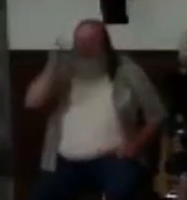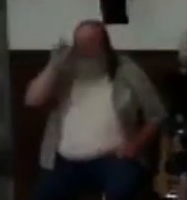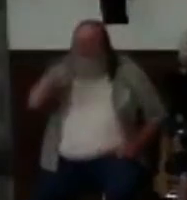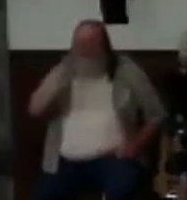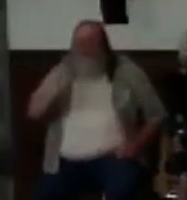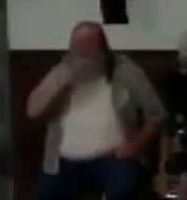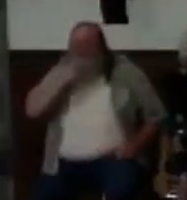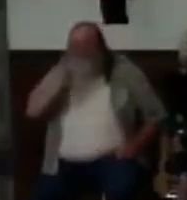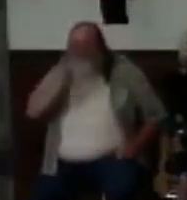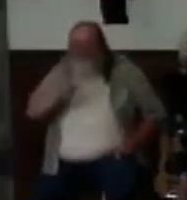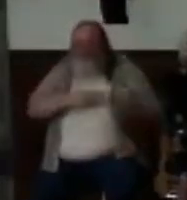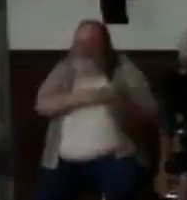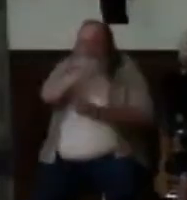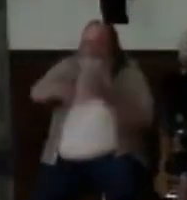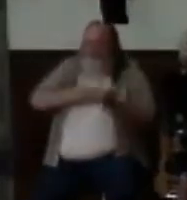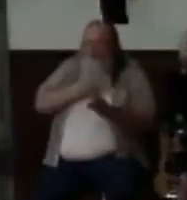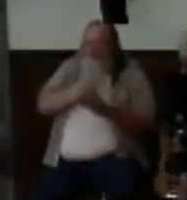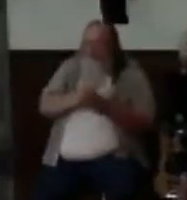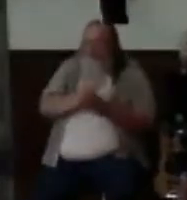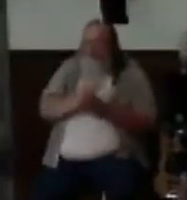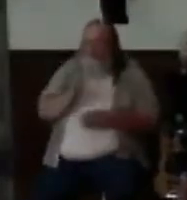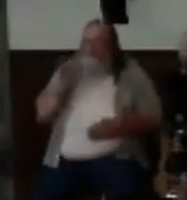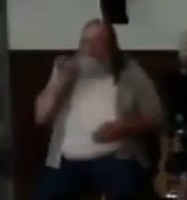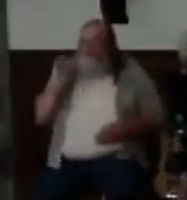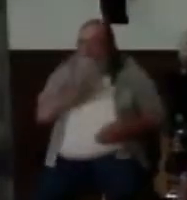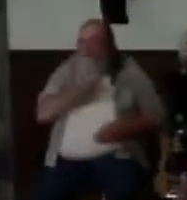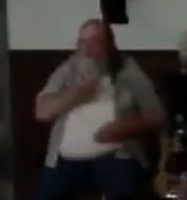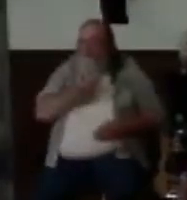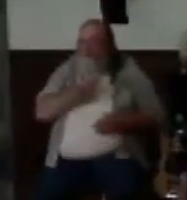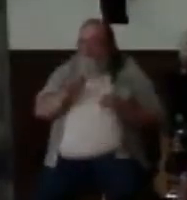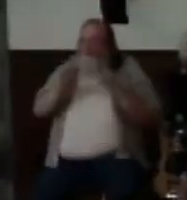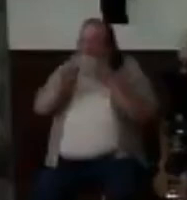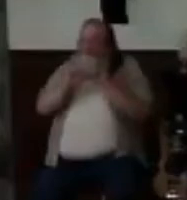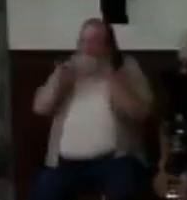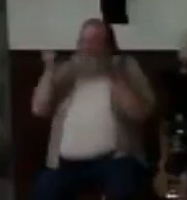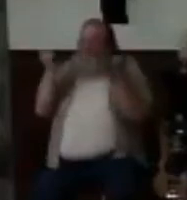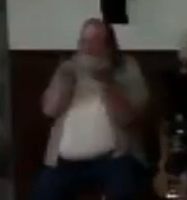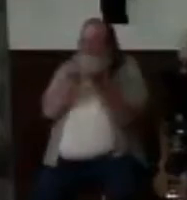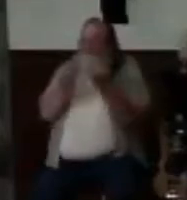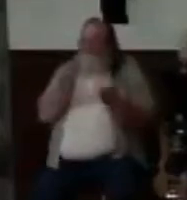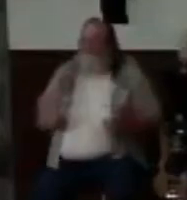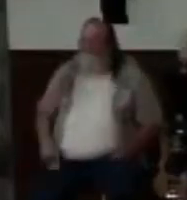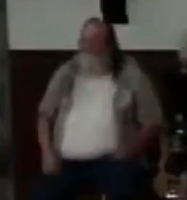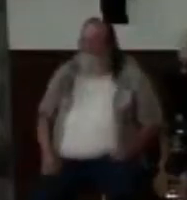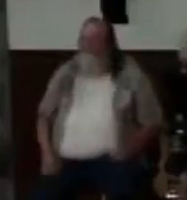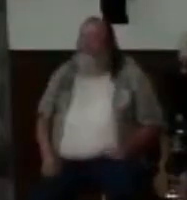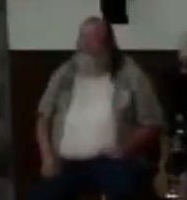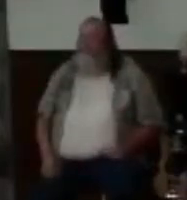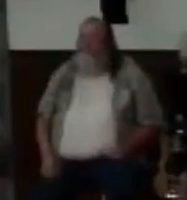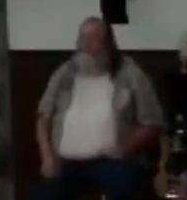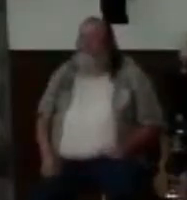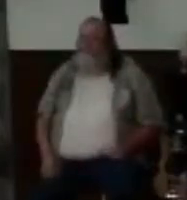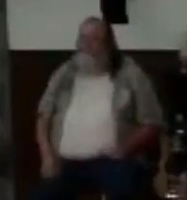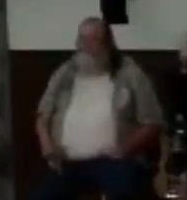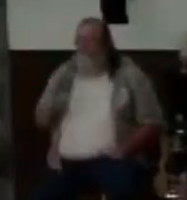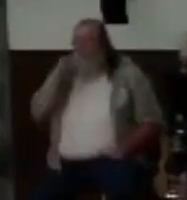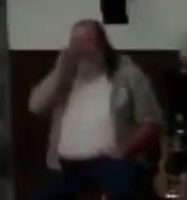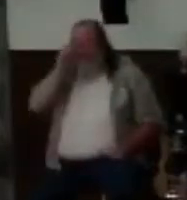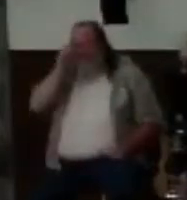of our Savior and how he died that we might be forgiven and receive eternal life. But that's not all he gives us.